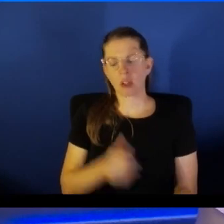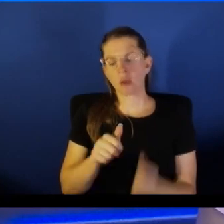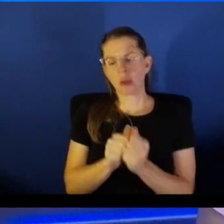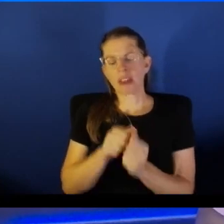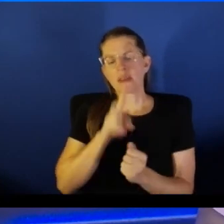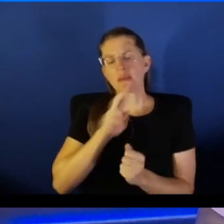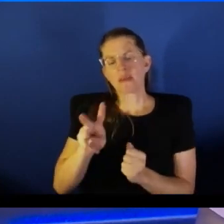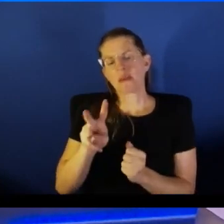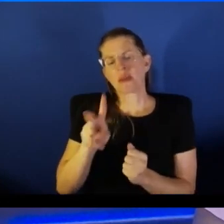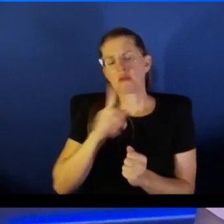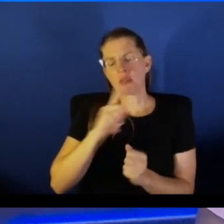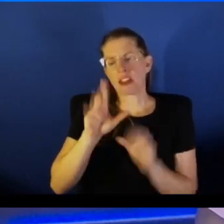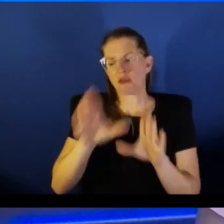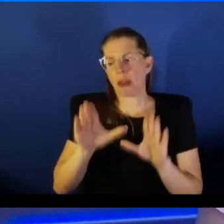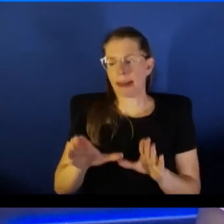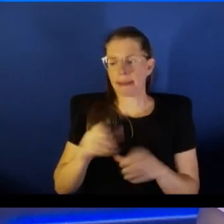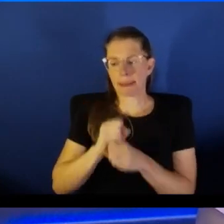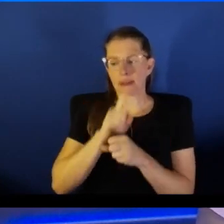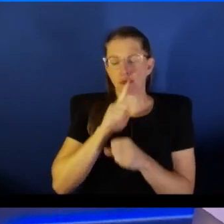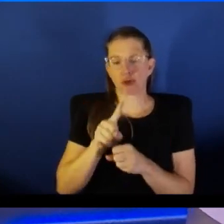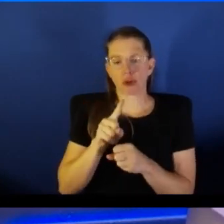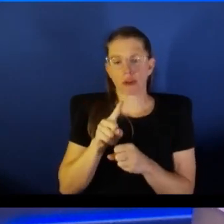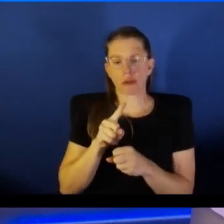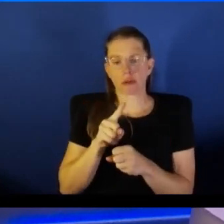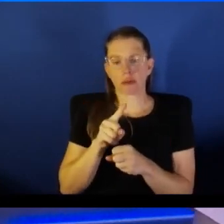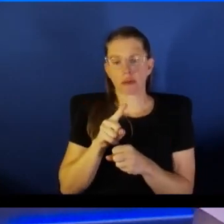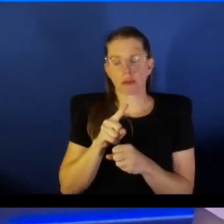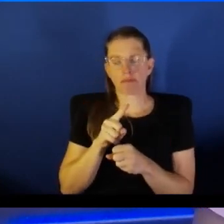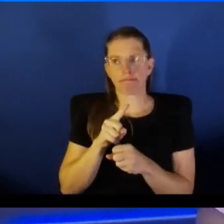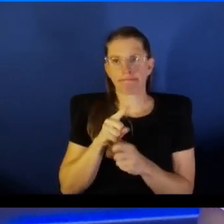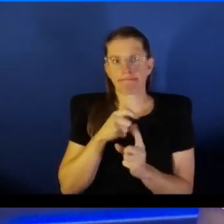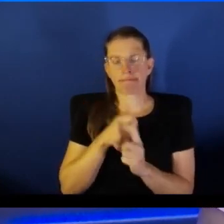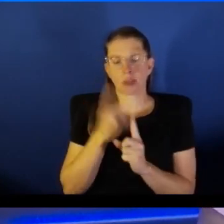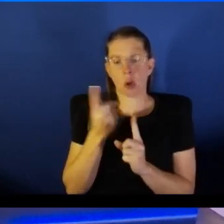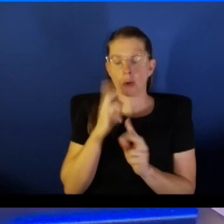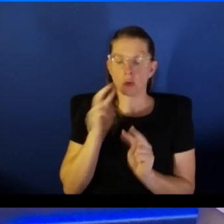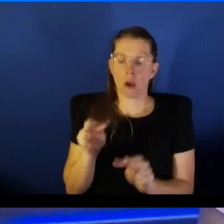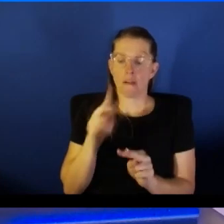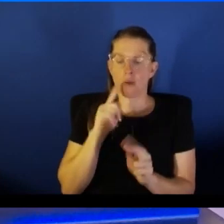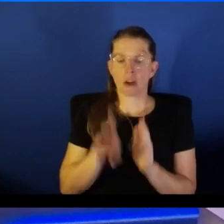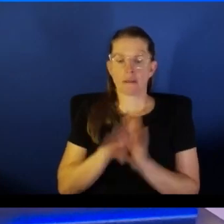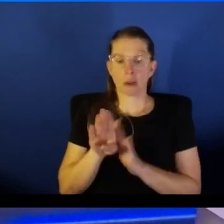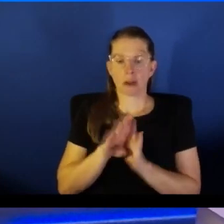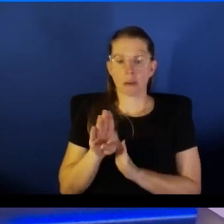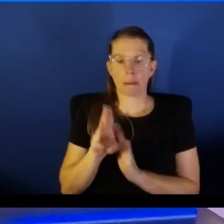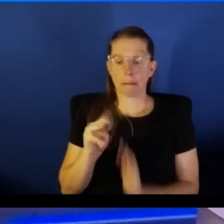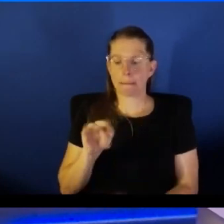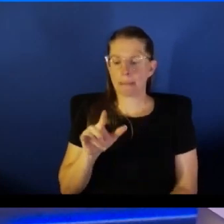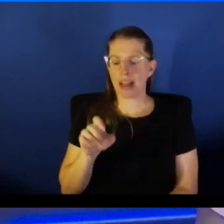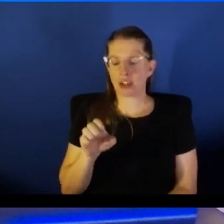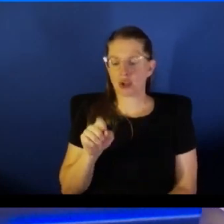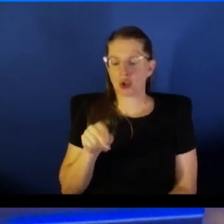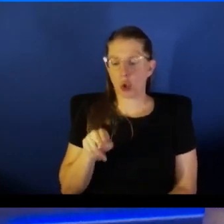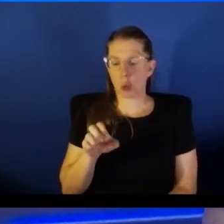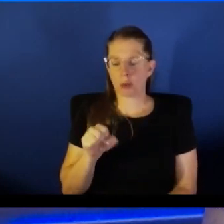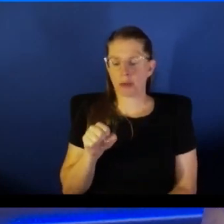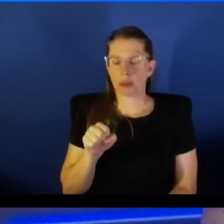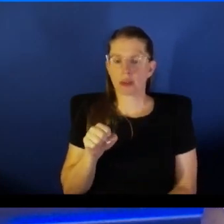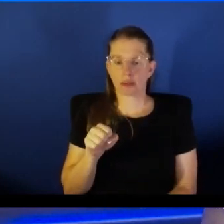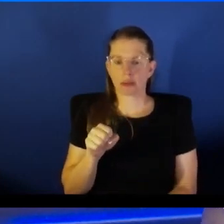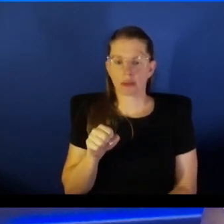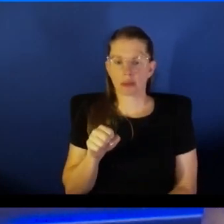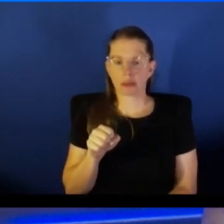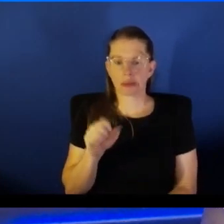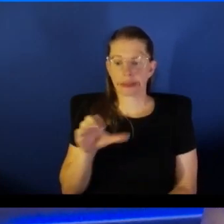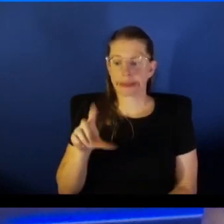great to making sure that you are always like watching for the developmental milestones and signs. And the CDC